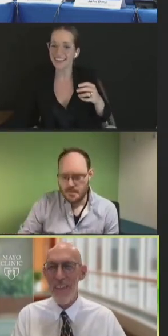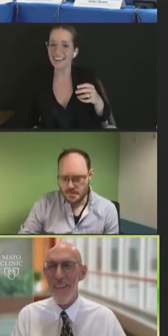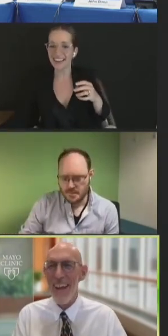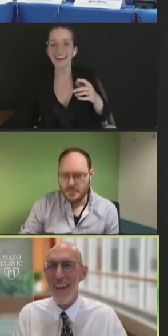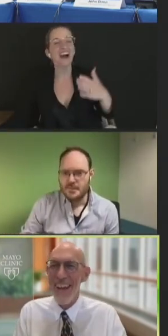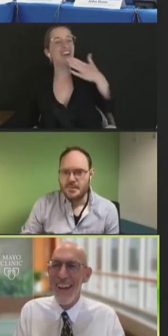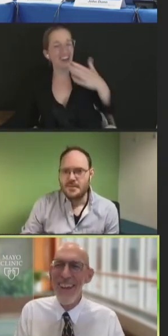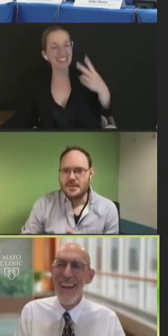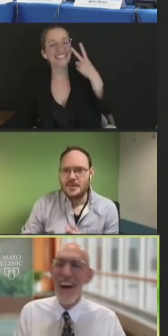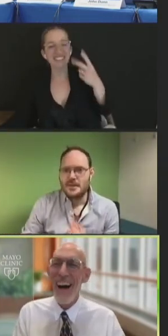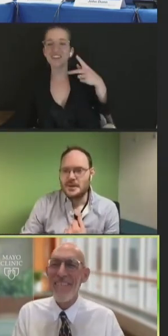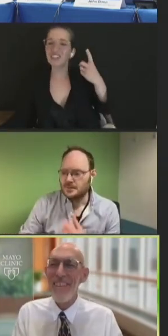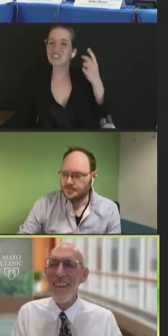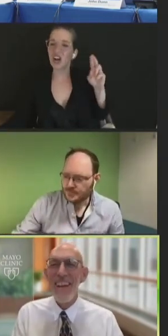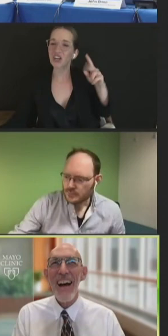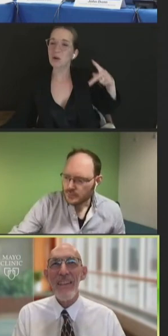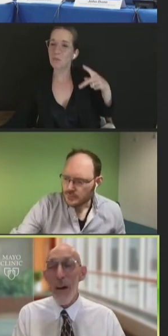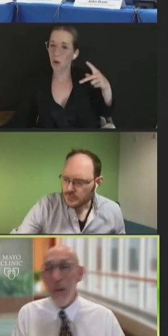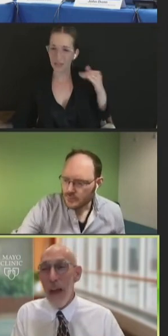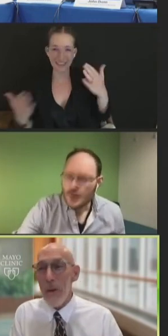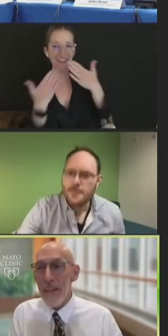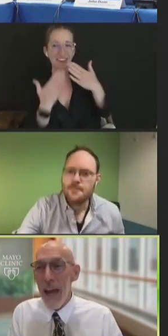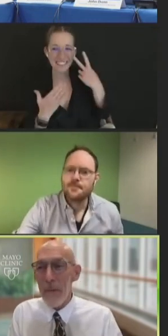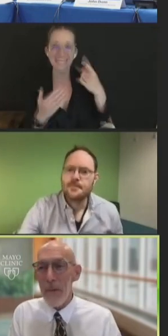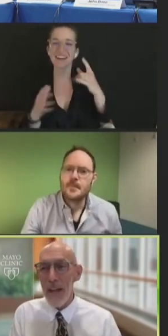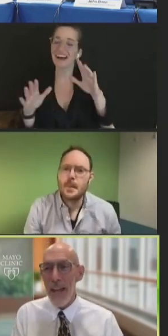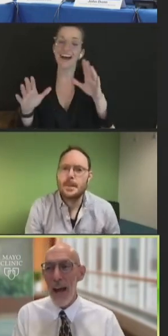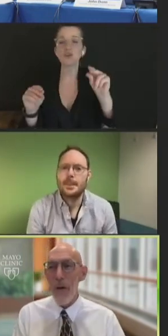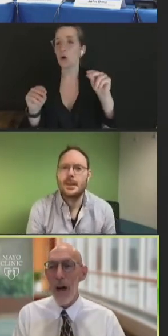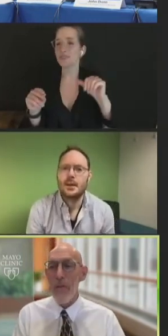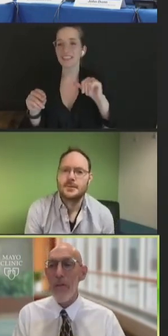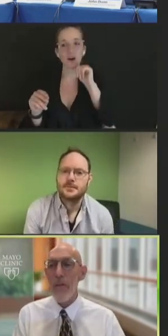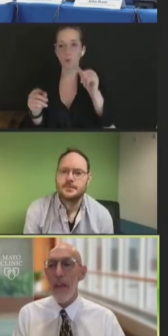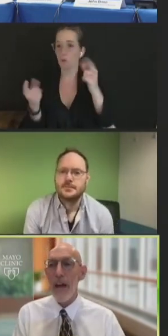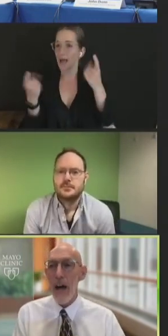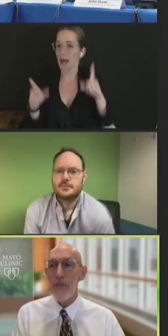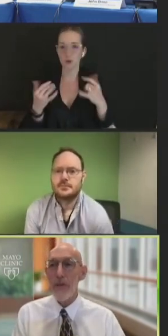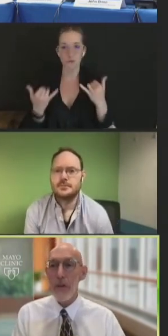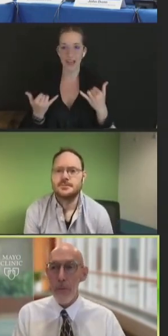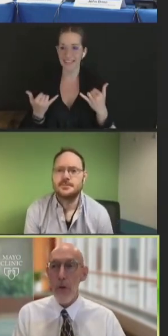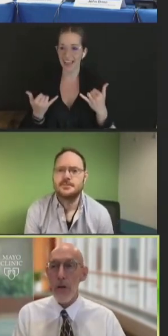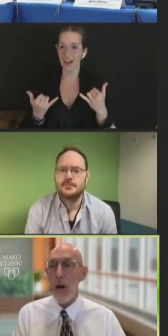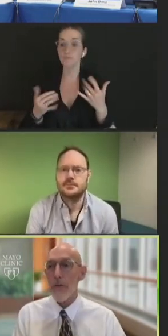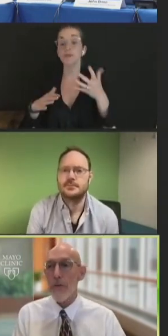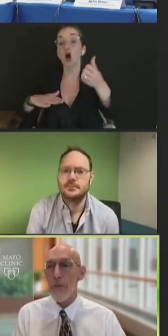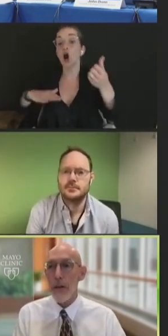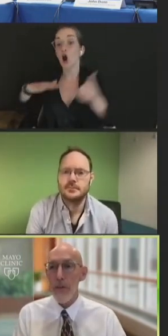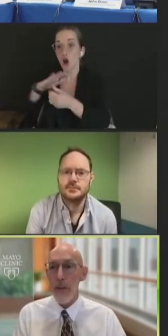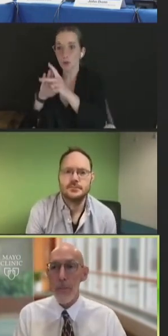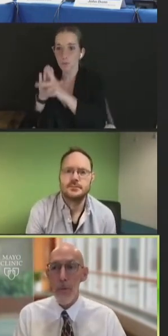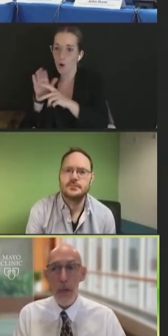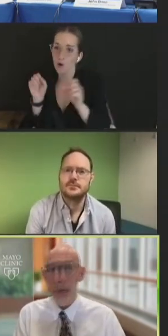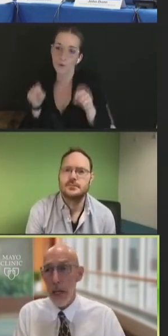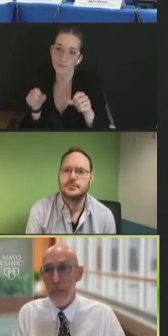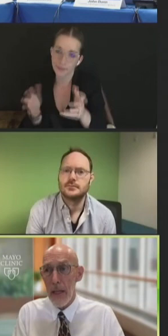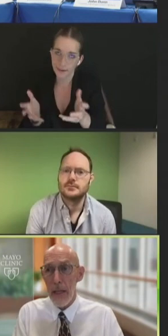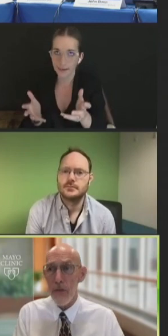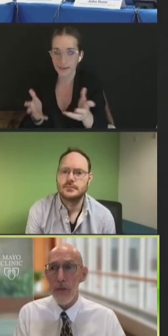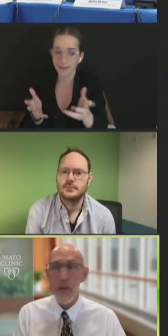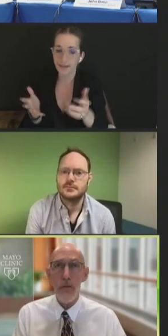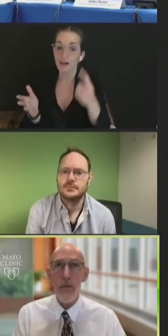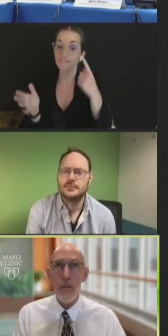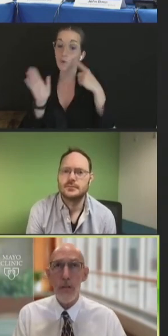by the way. No, that wouldn't happen right now other than under protocol. So, for example, we, like